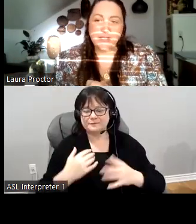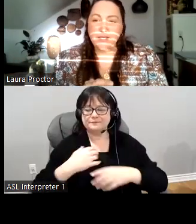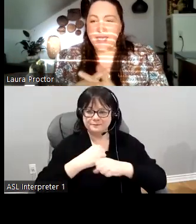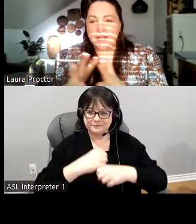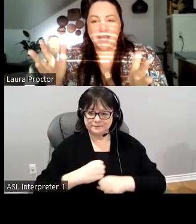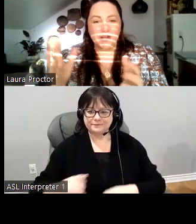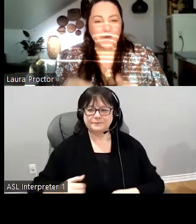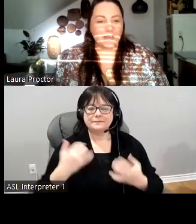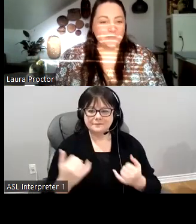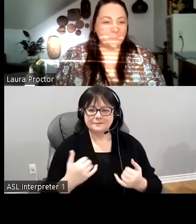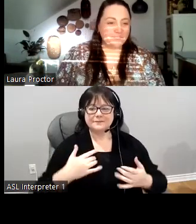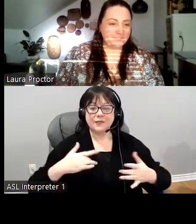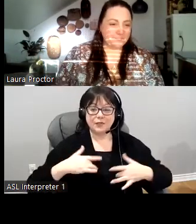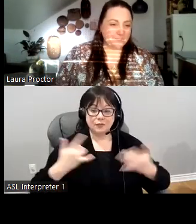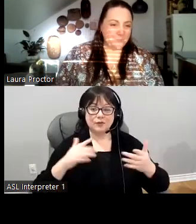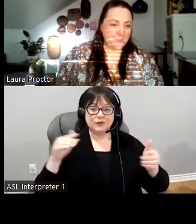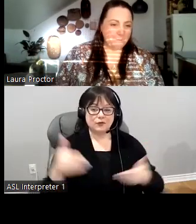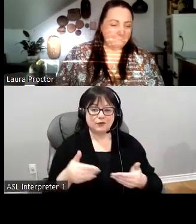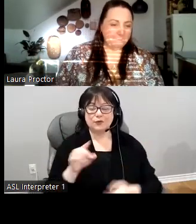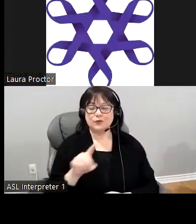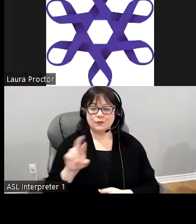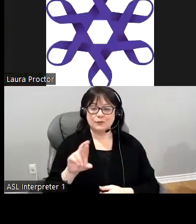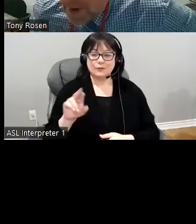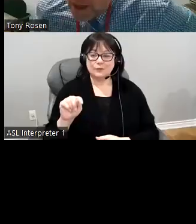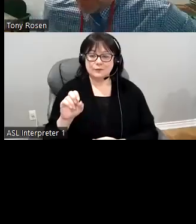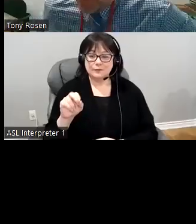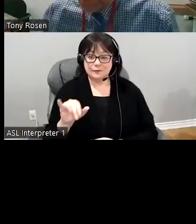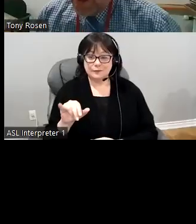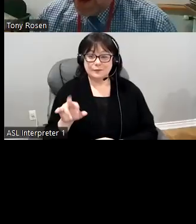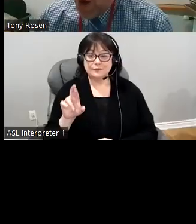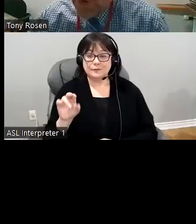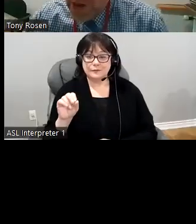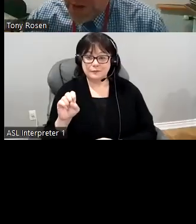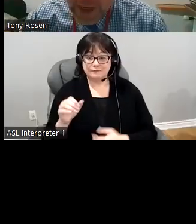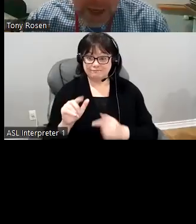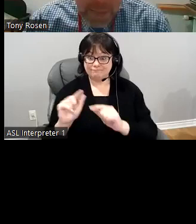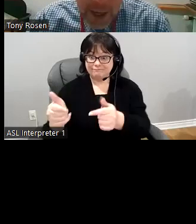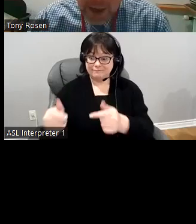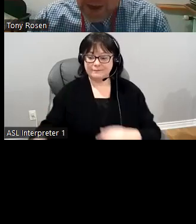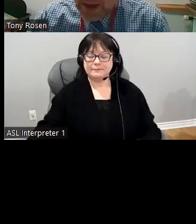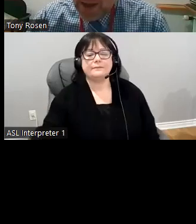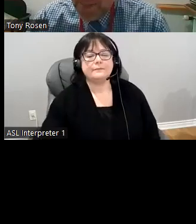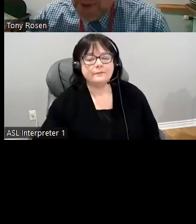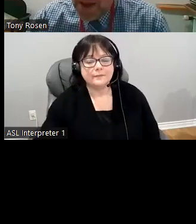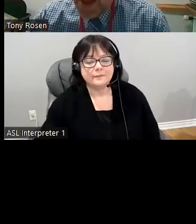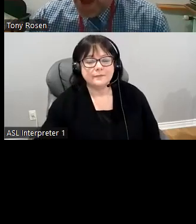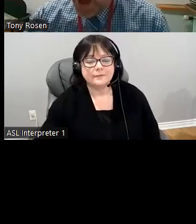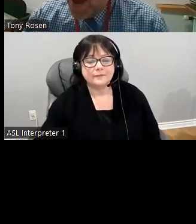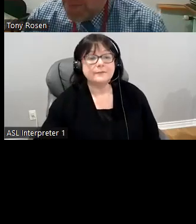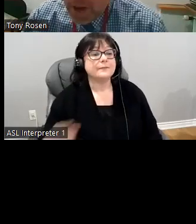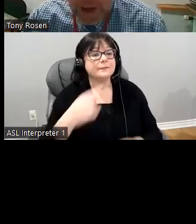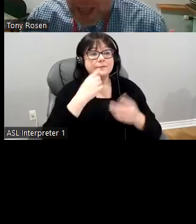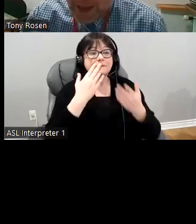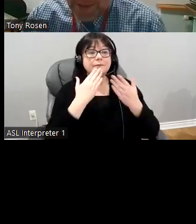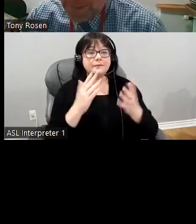Tony Rosen and take it away. Thanks very much. Hopefully you can hear me.